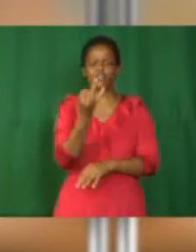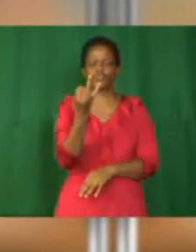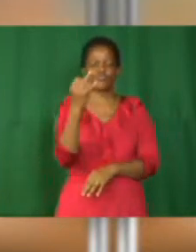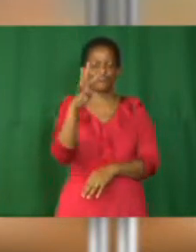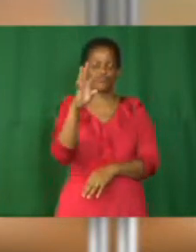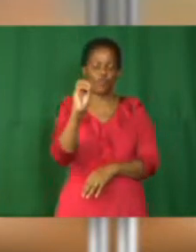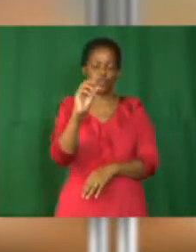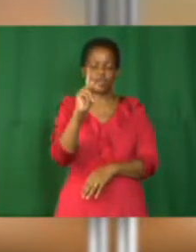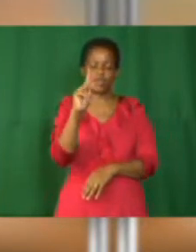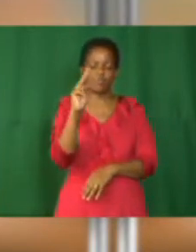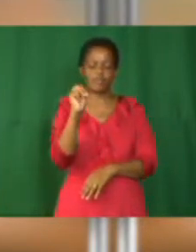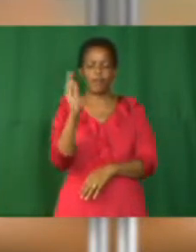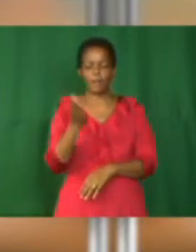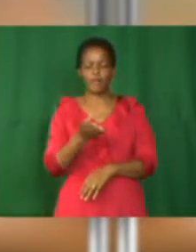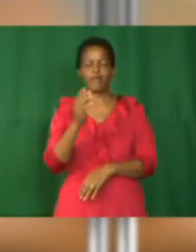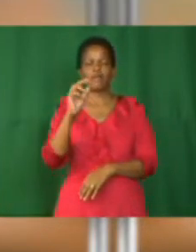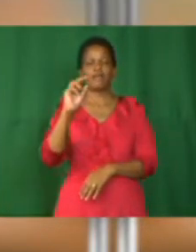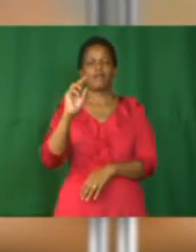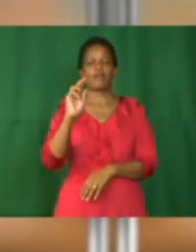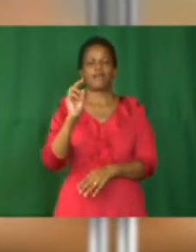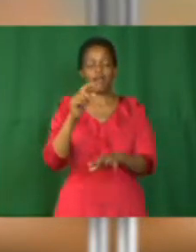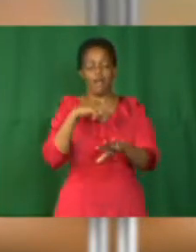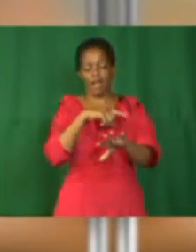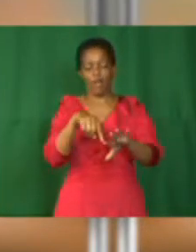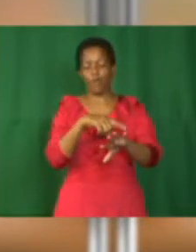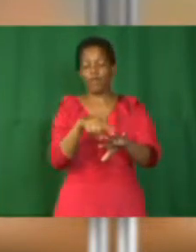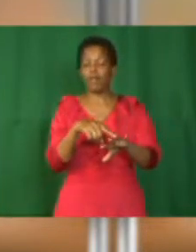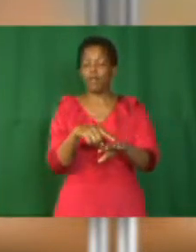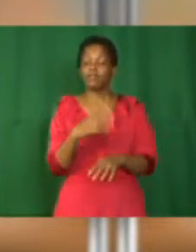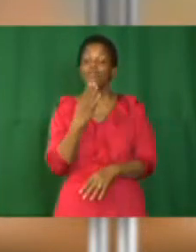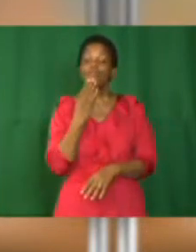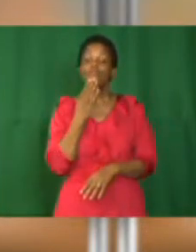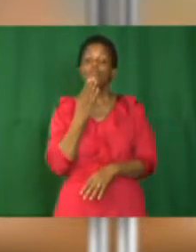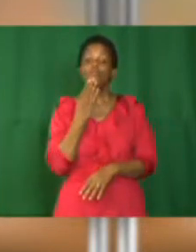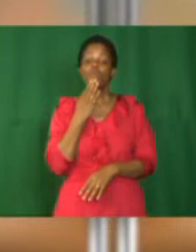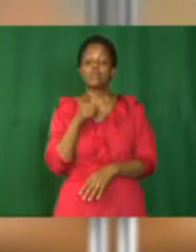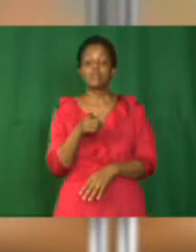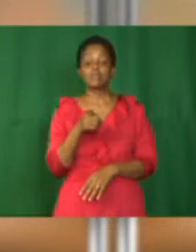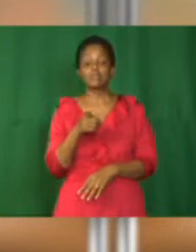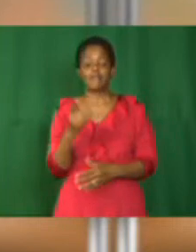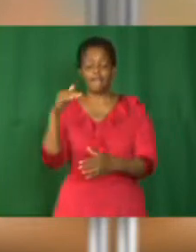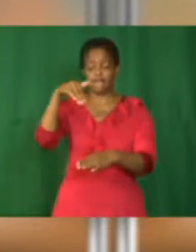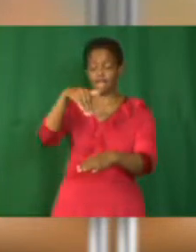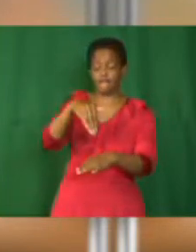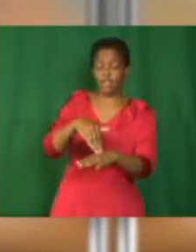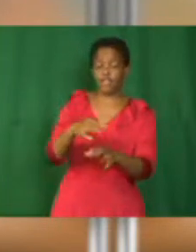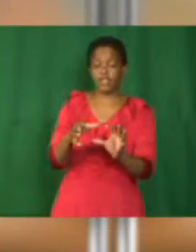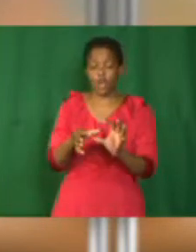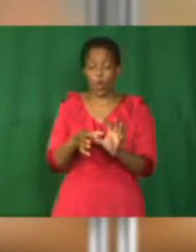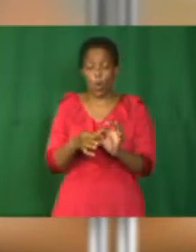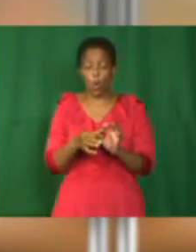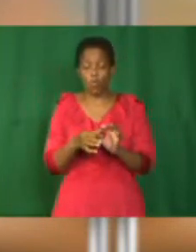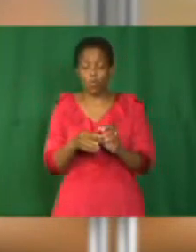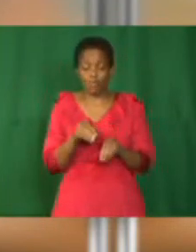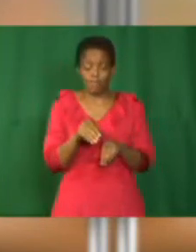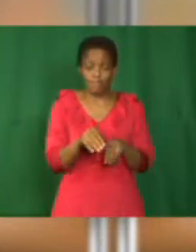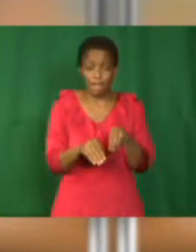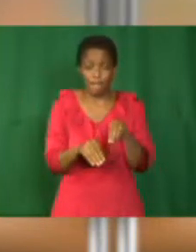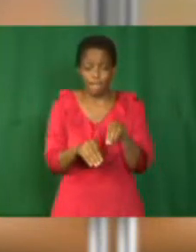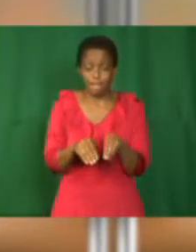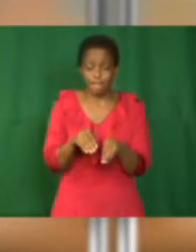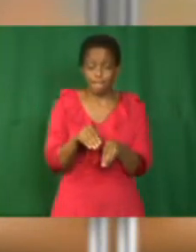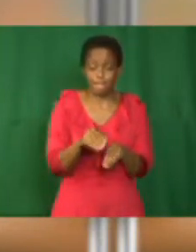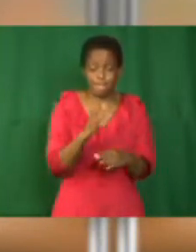140 kilometers an hour. And then these boys, we are seeing them reaching home, and they tiptoe to the doorsteps.